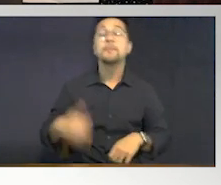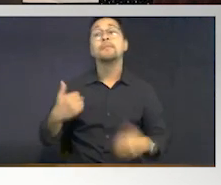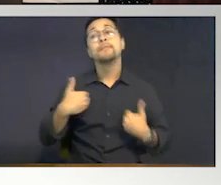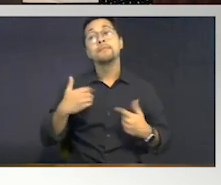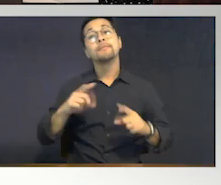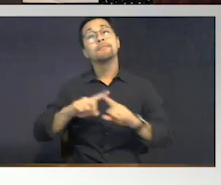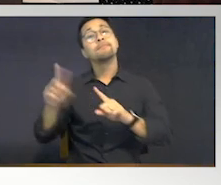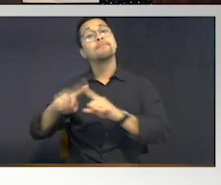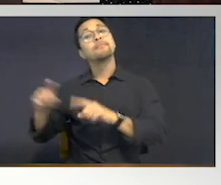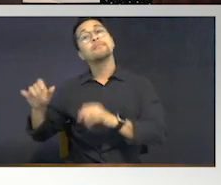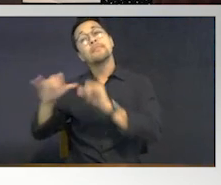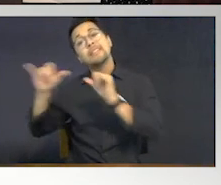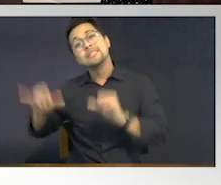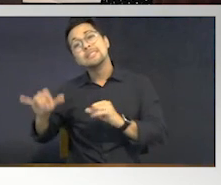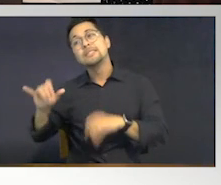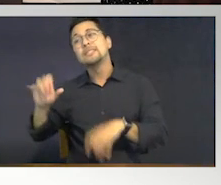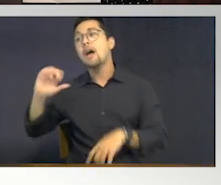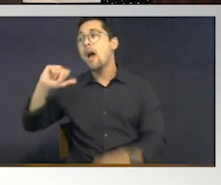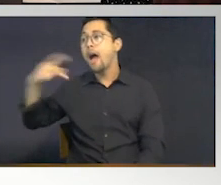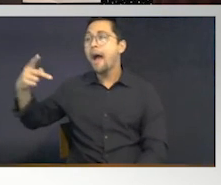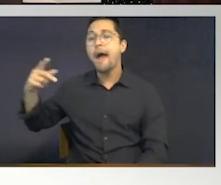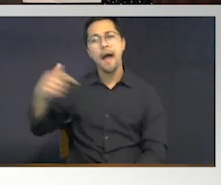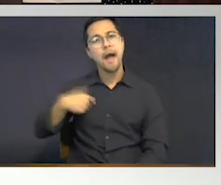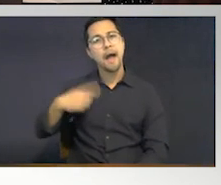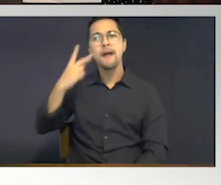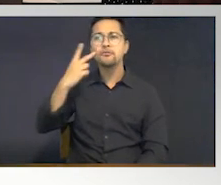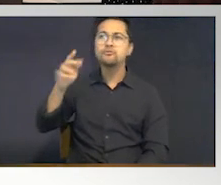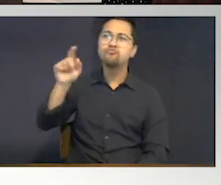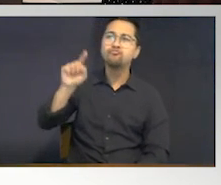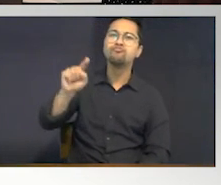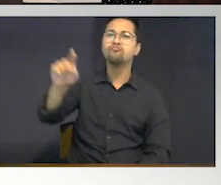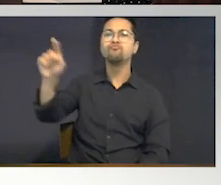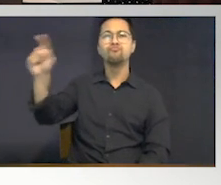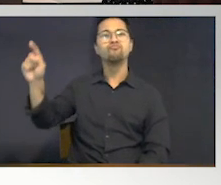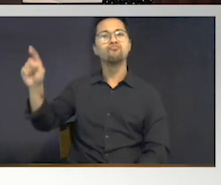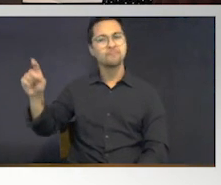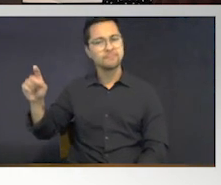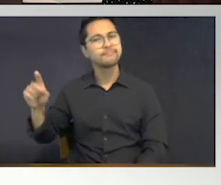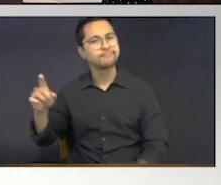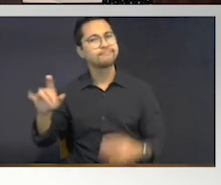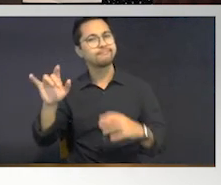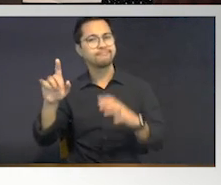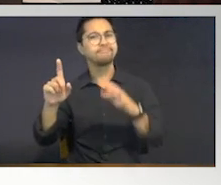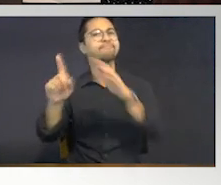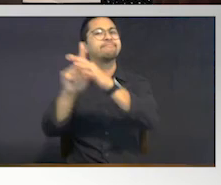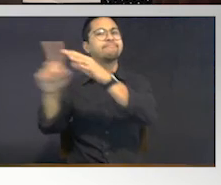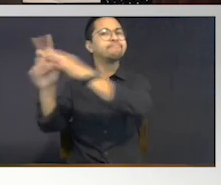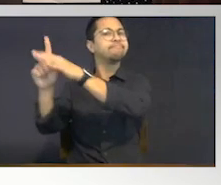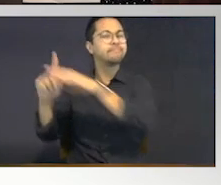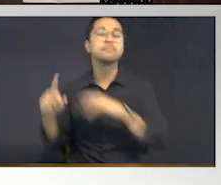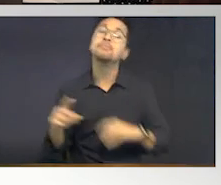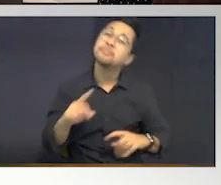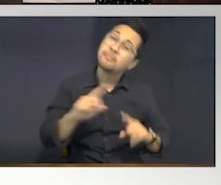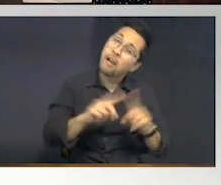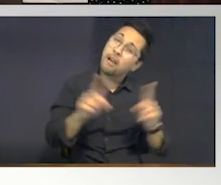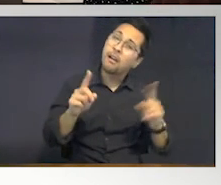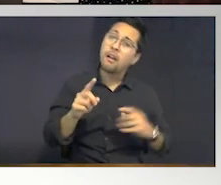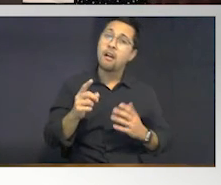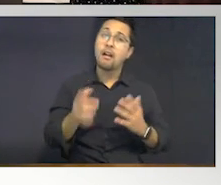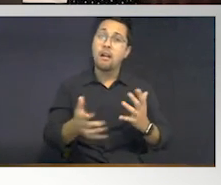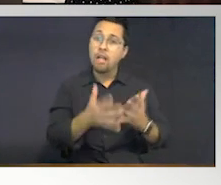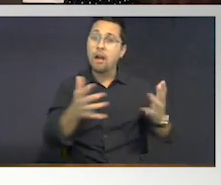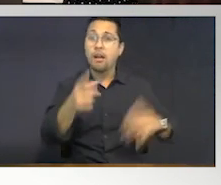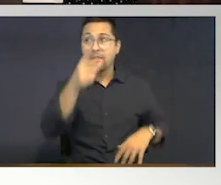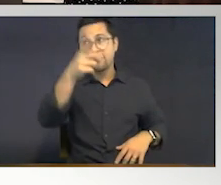systems and apps that do have popped up, but there's a lot of them that do